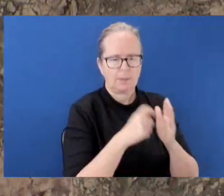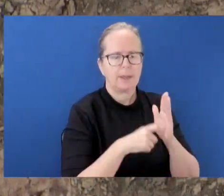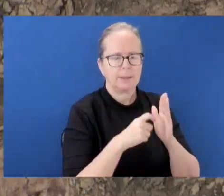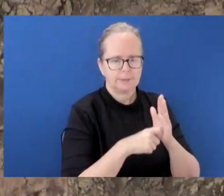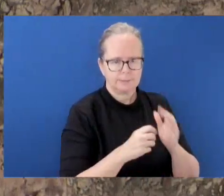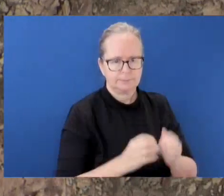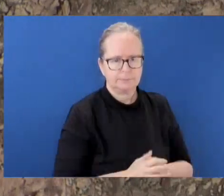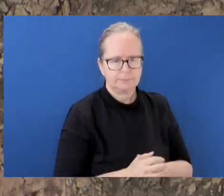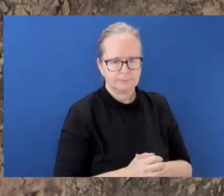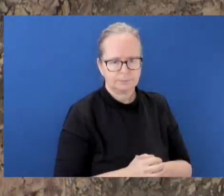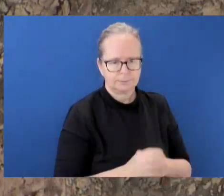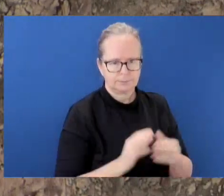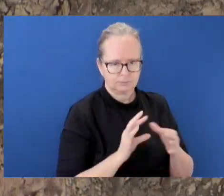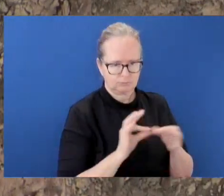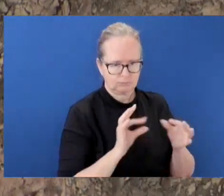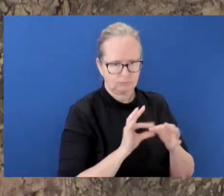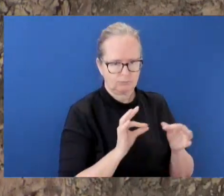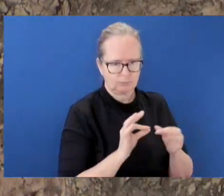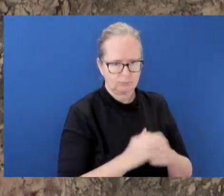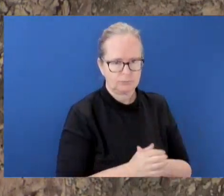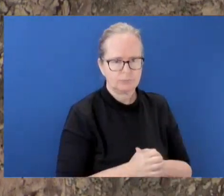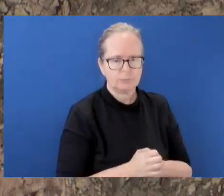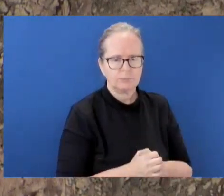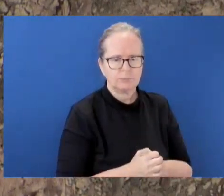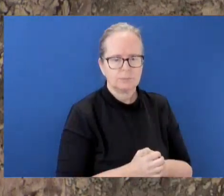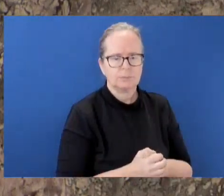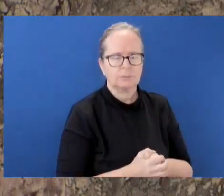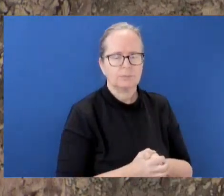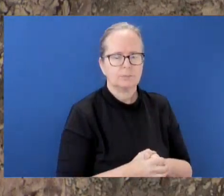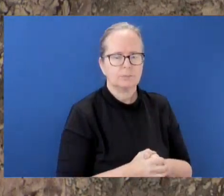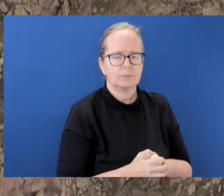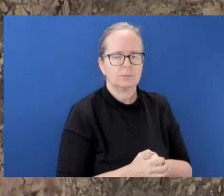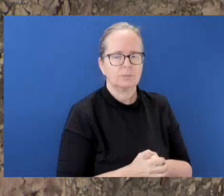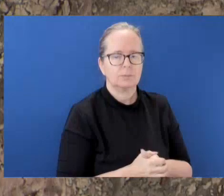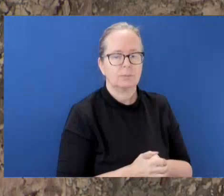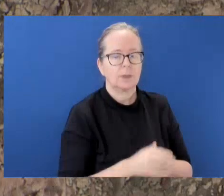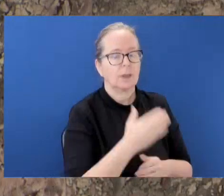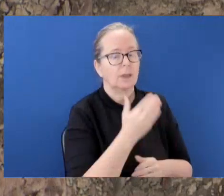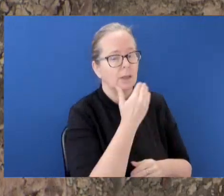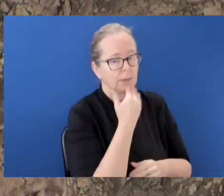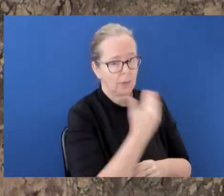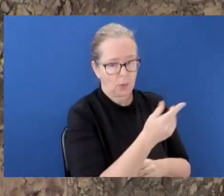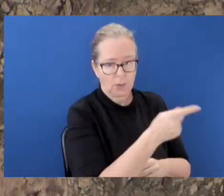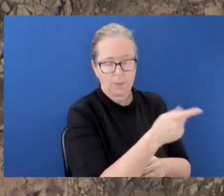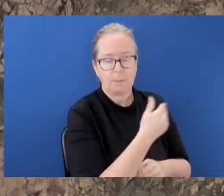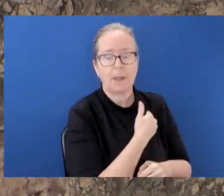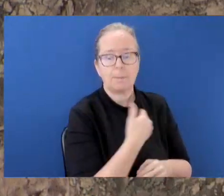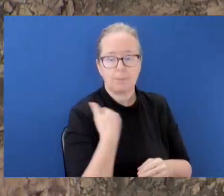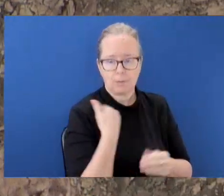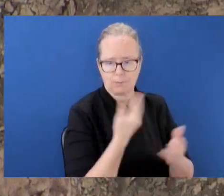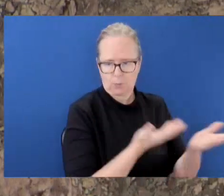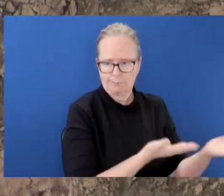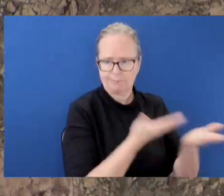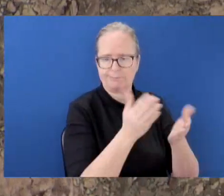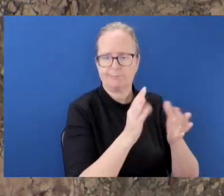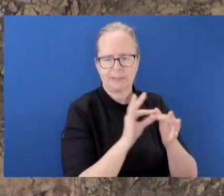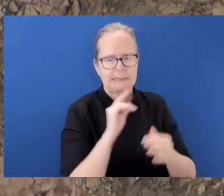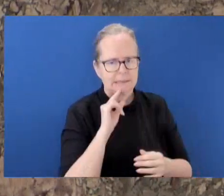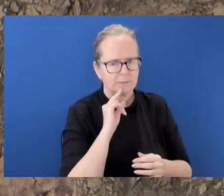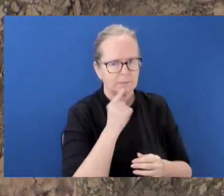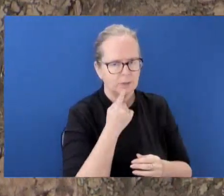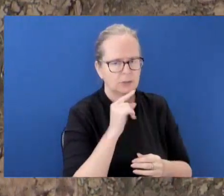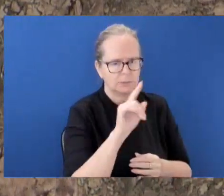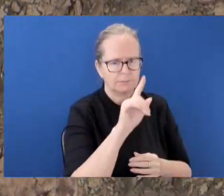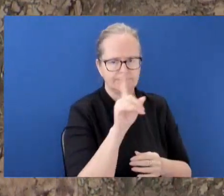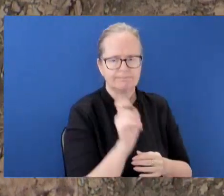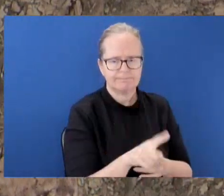Thank you very much, Mr. Speaker, and thank you to the member for raising the very serious question about the affordability challenges that people are facing today. And there's no